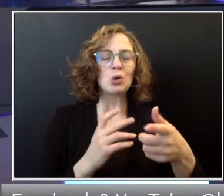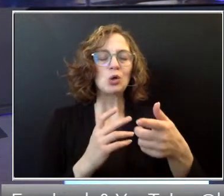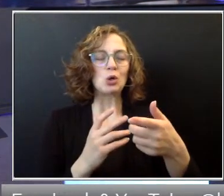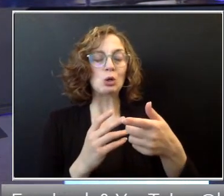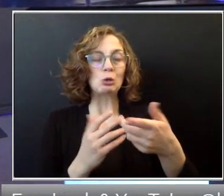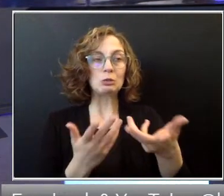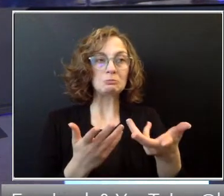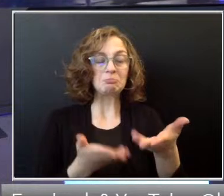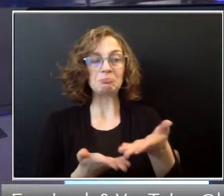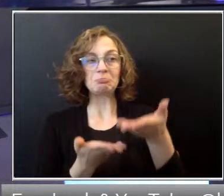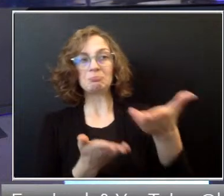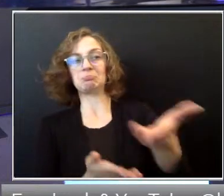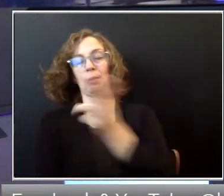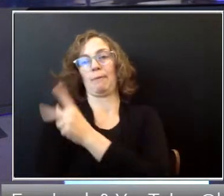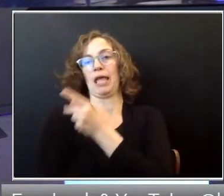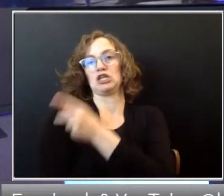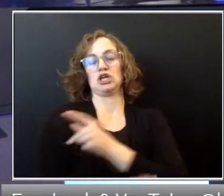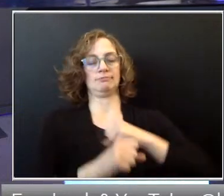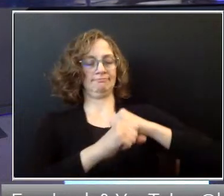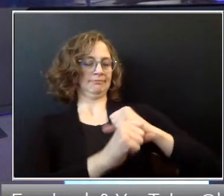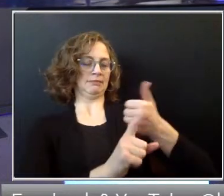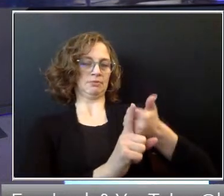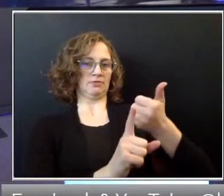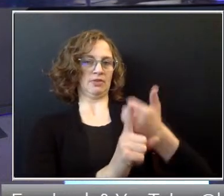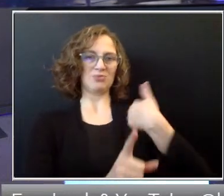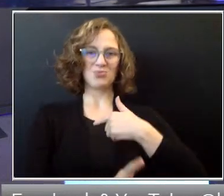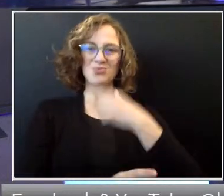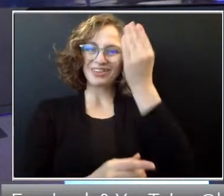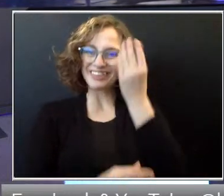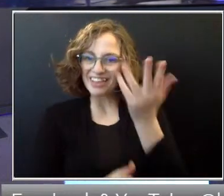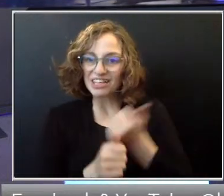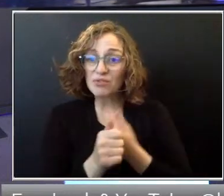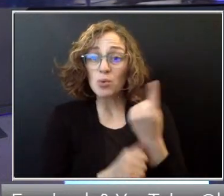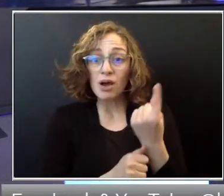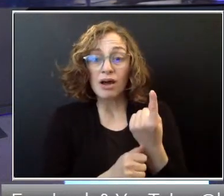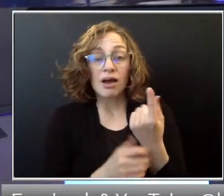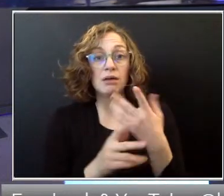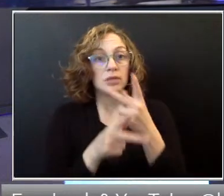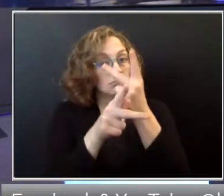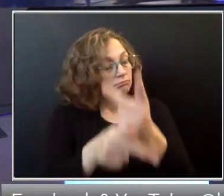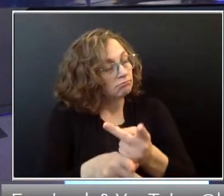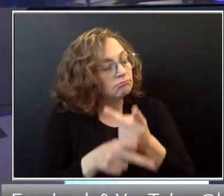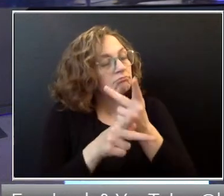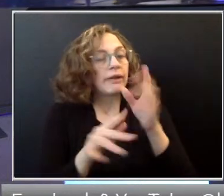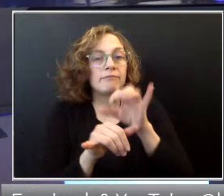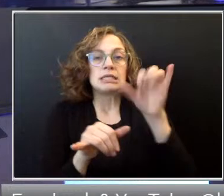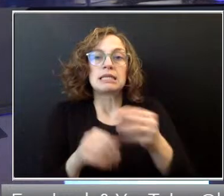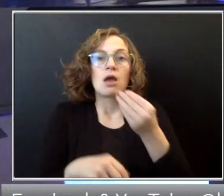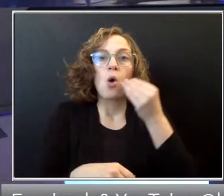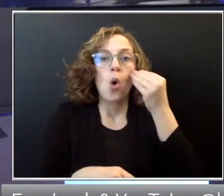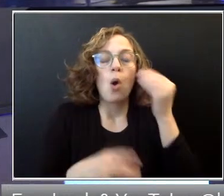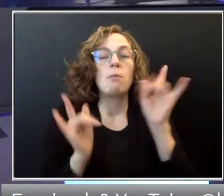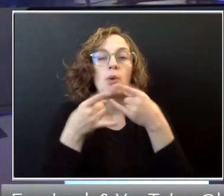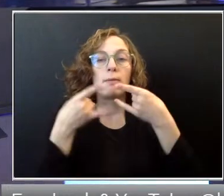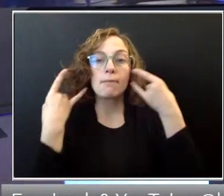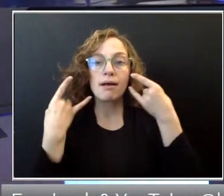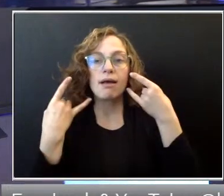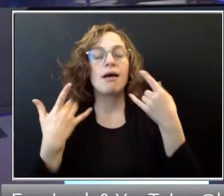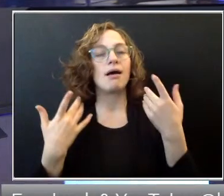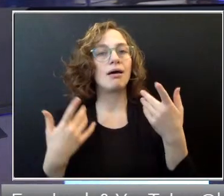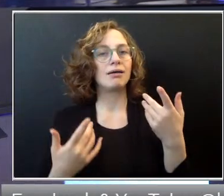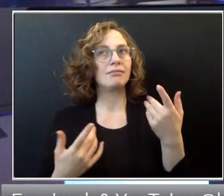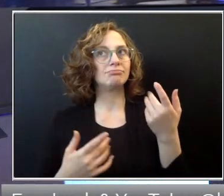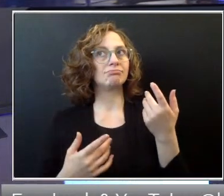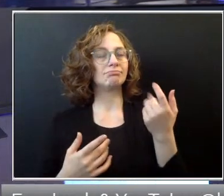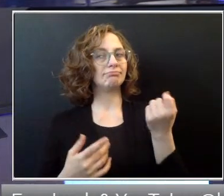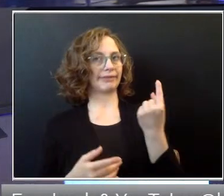telling everybody to be careful, stay home, wear masks, especially if you're vulnerable medically, yet she has to come back for doctor's office visits? How does